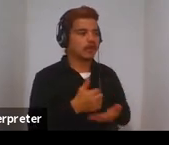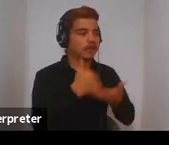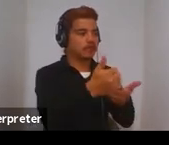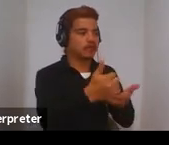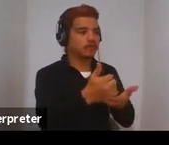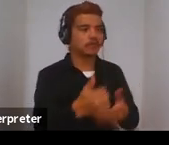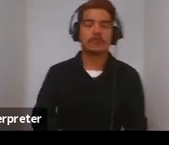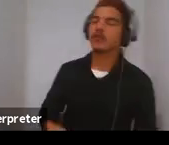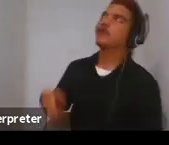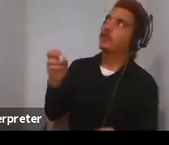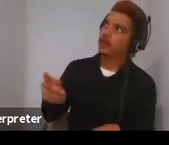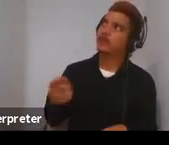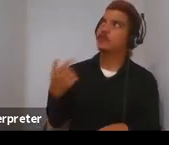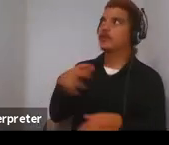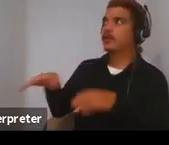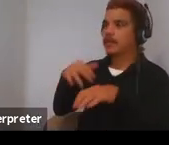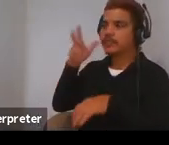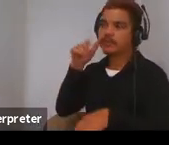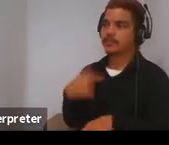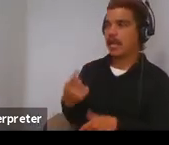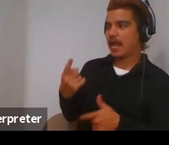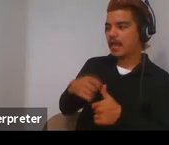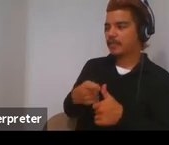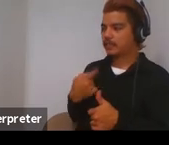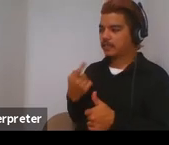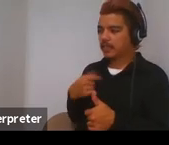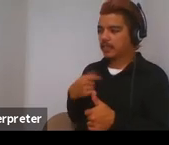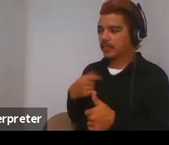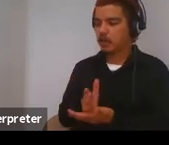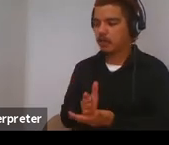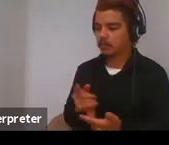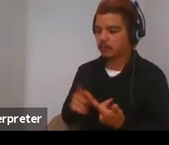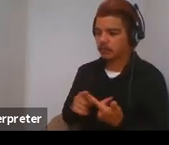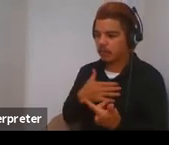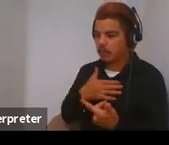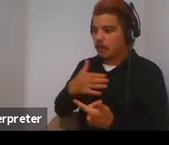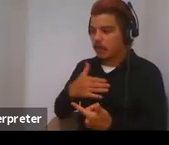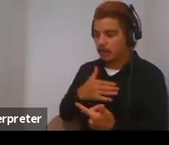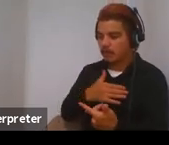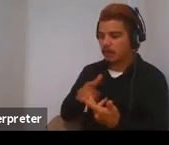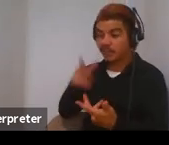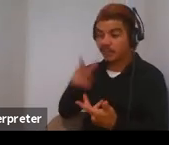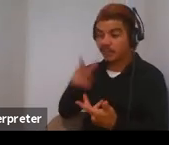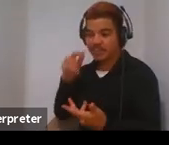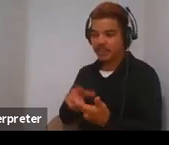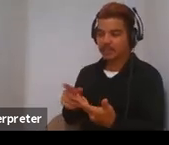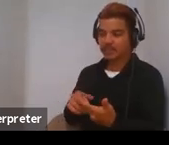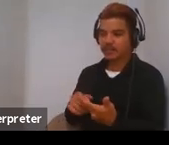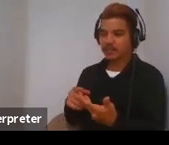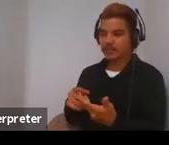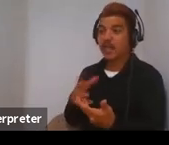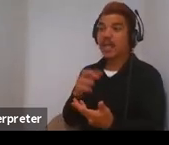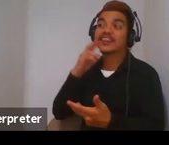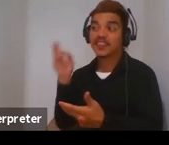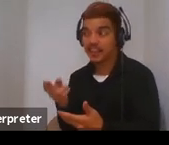So, to be an active listener, I need to stop, breathe, listen, and only then